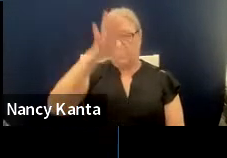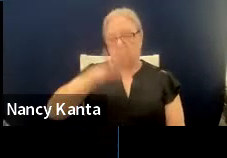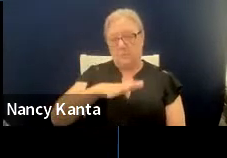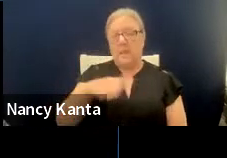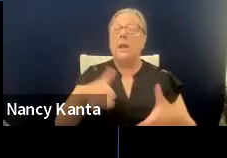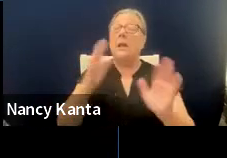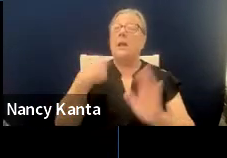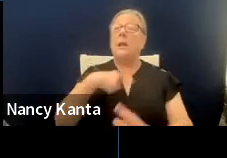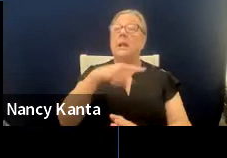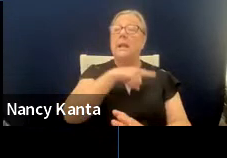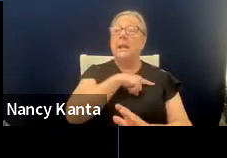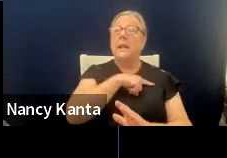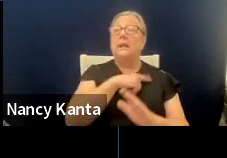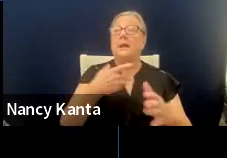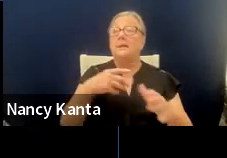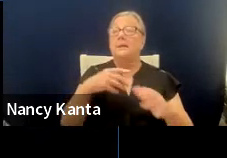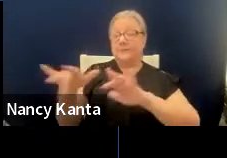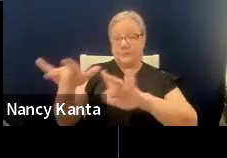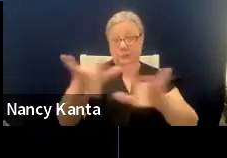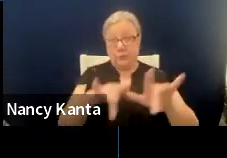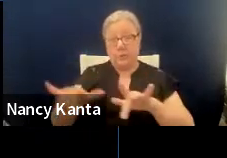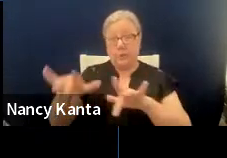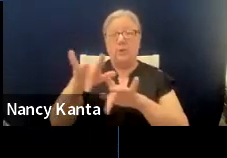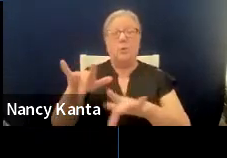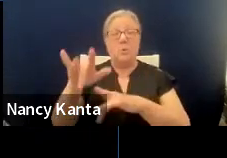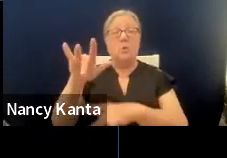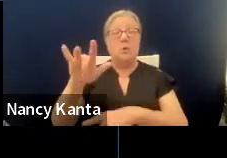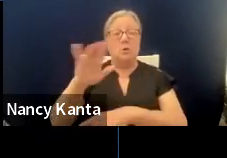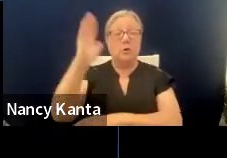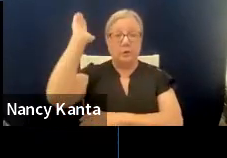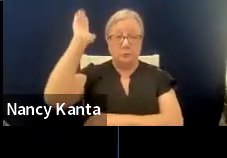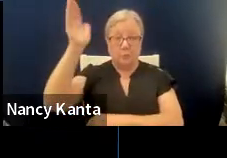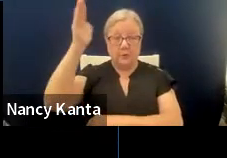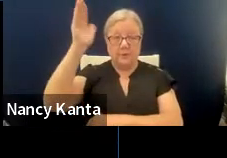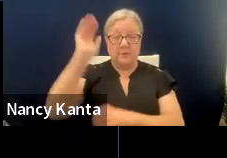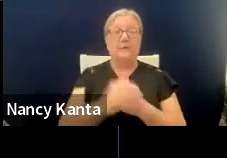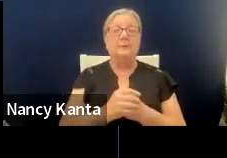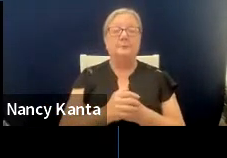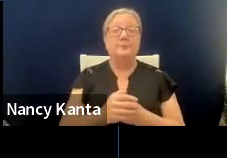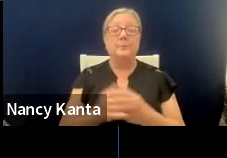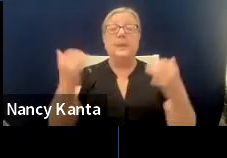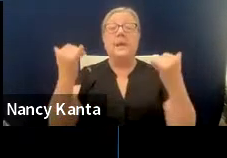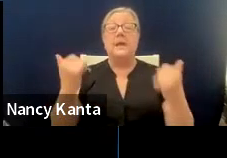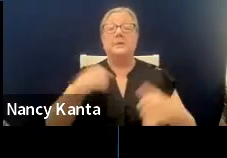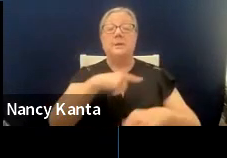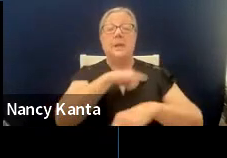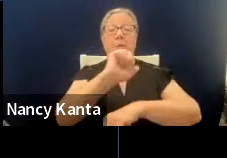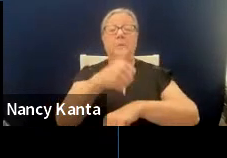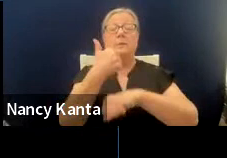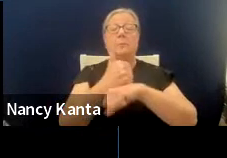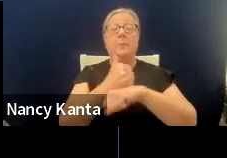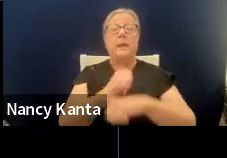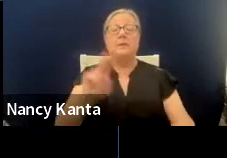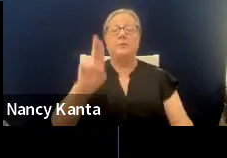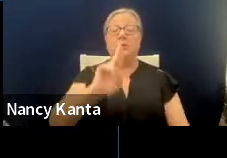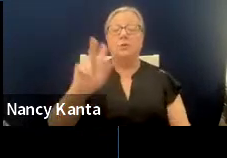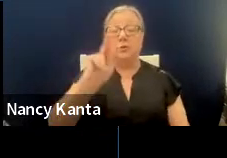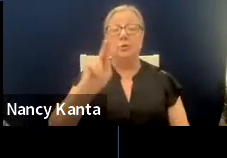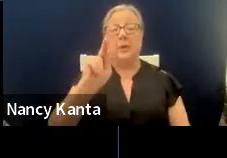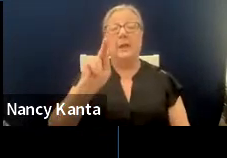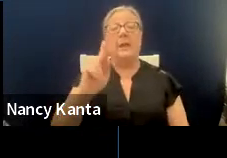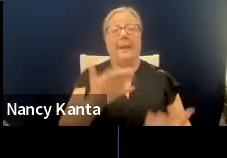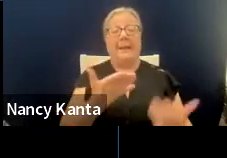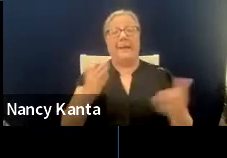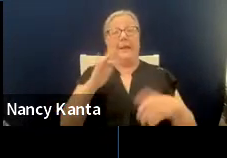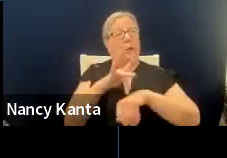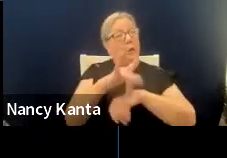a pre-recorded presentation. Today we're based in the UK, and it's in the early hours at our time.